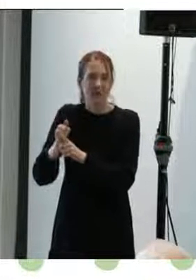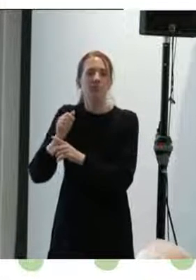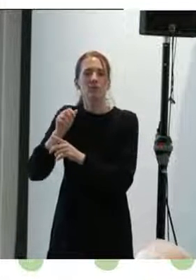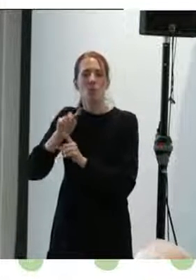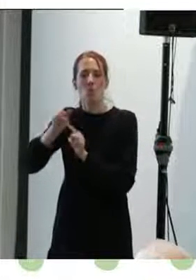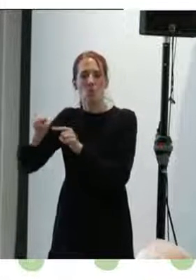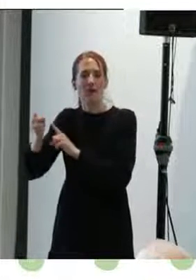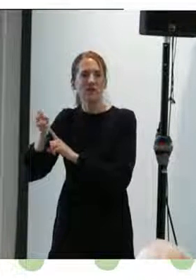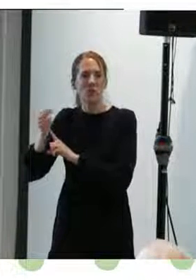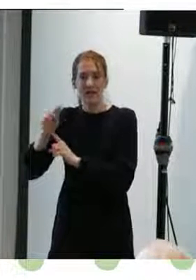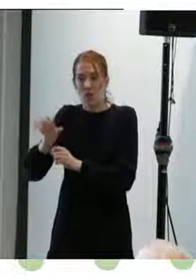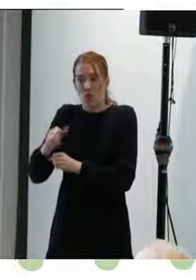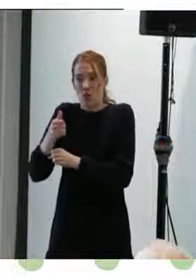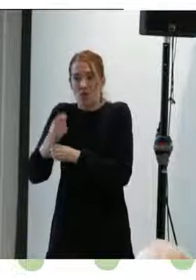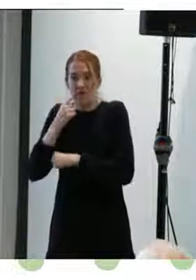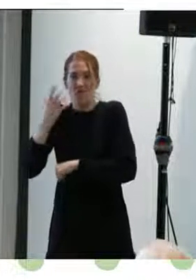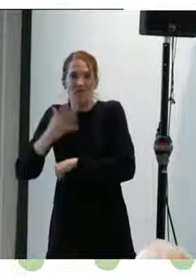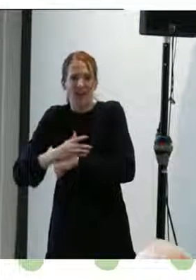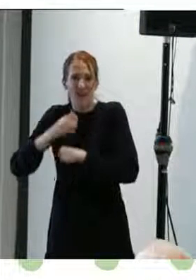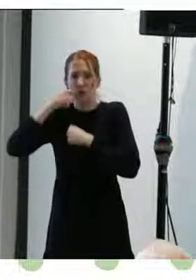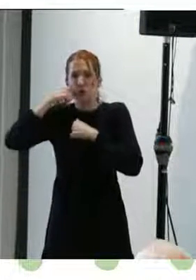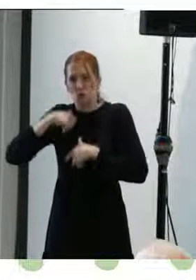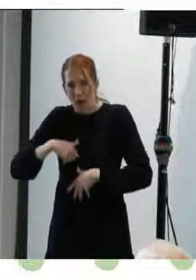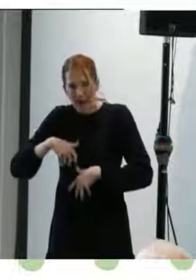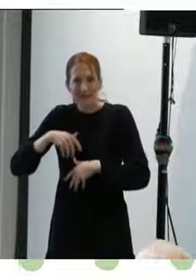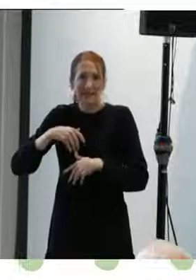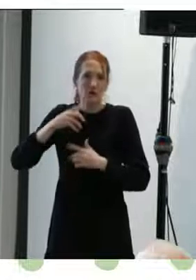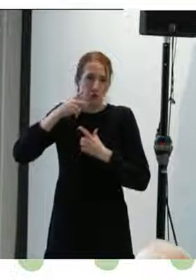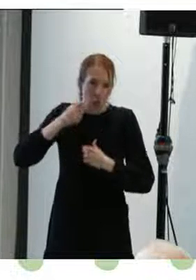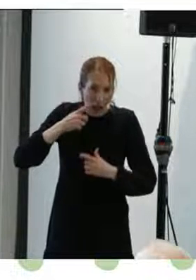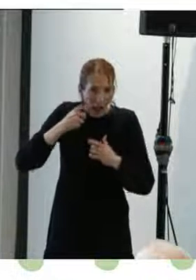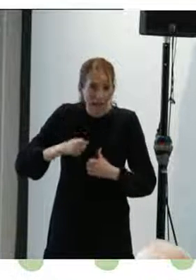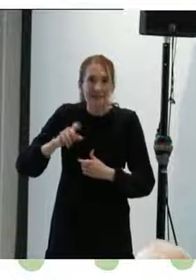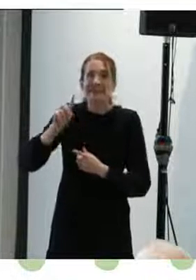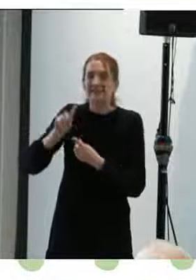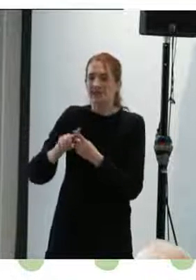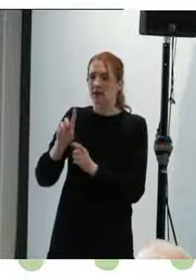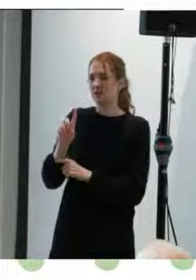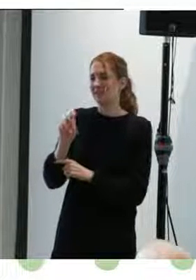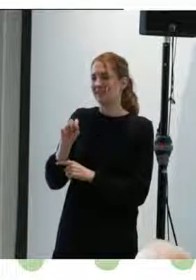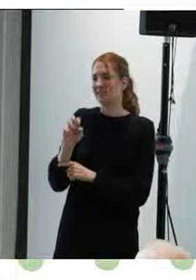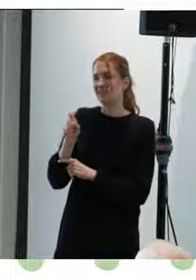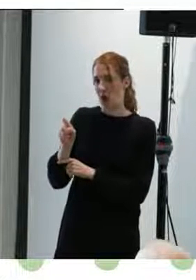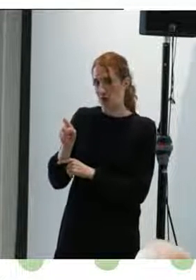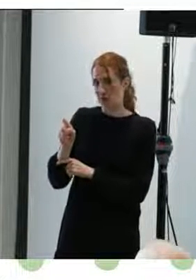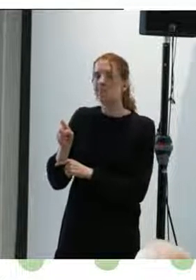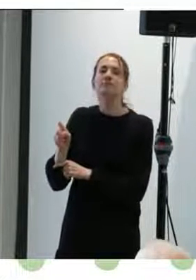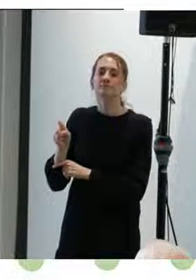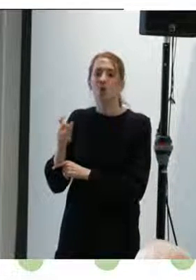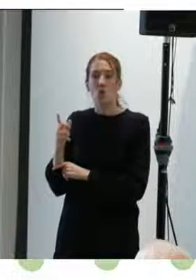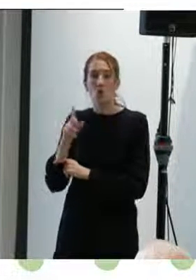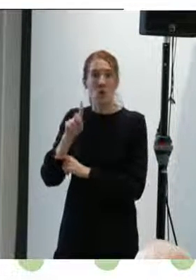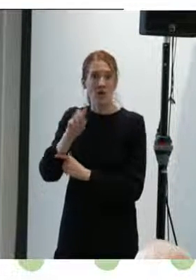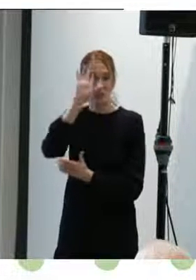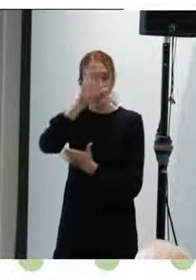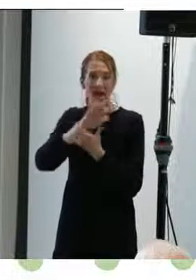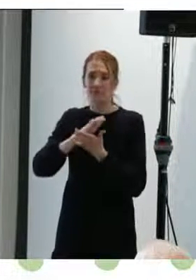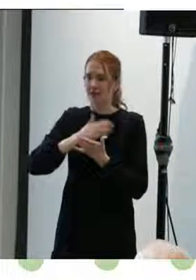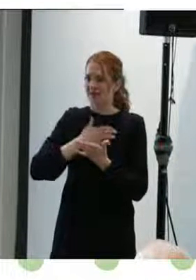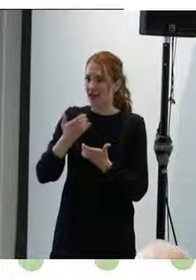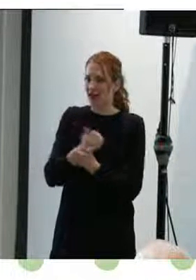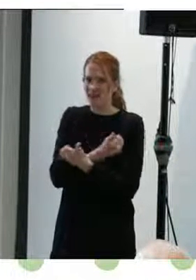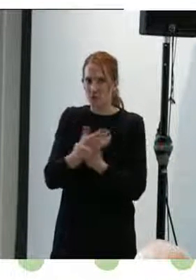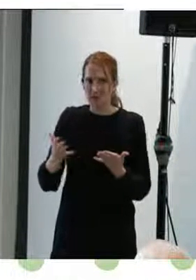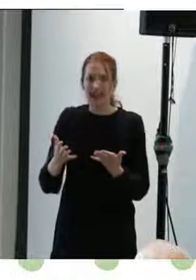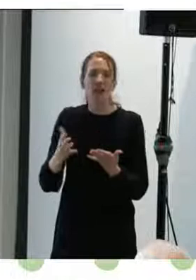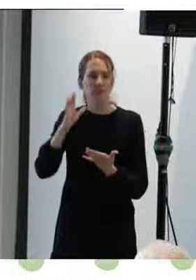she had detoxed herself. She confessed everything to her husband, who then divorced her and took custody of the children. And